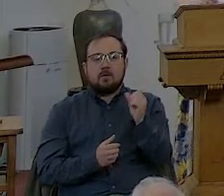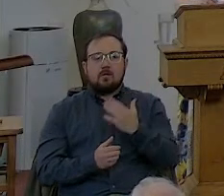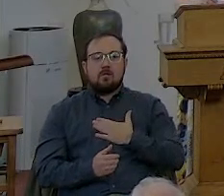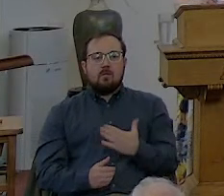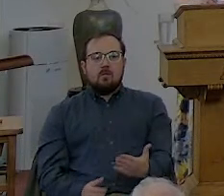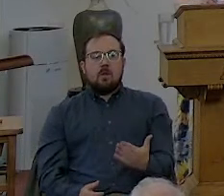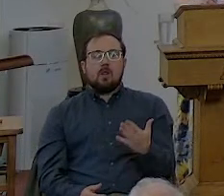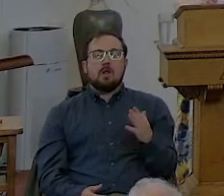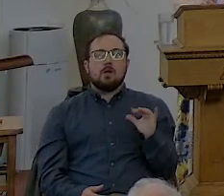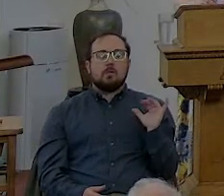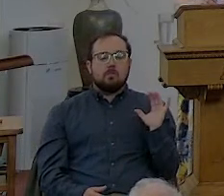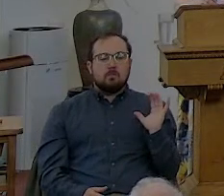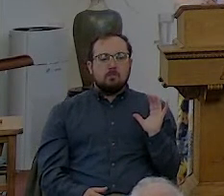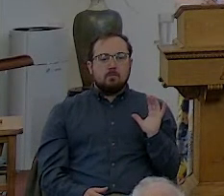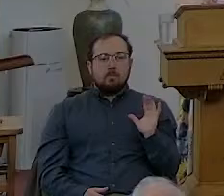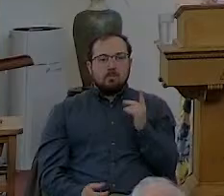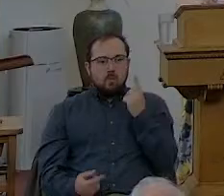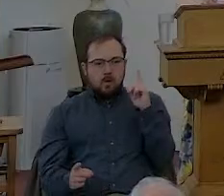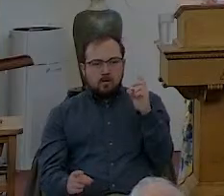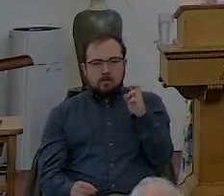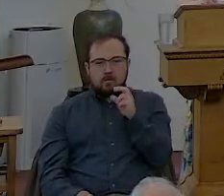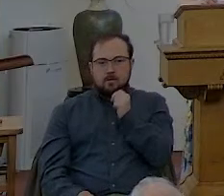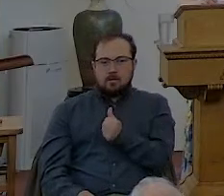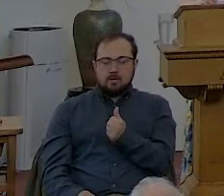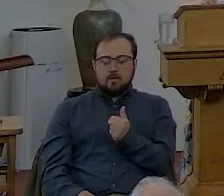discern whether or not it works.